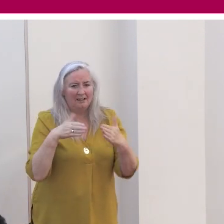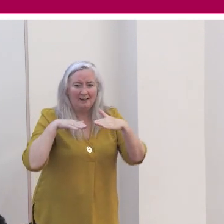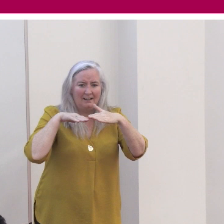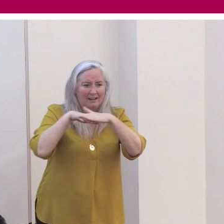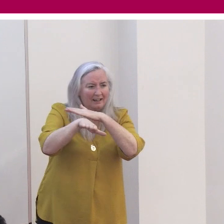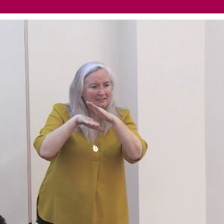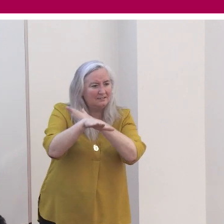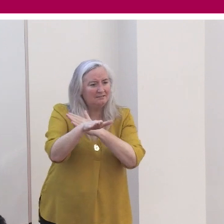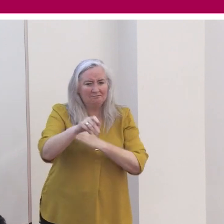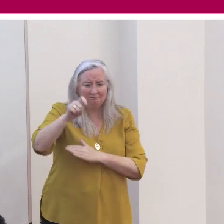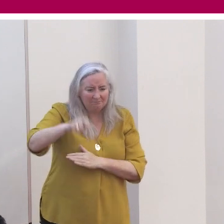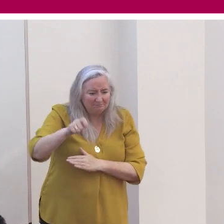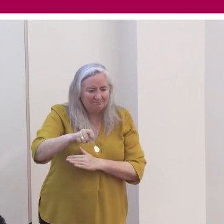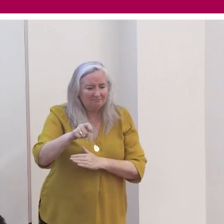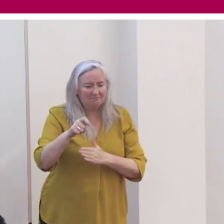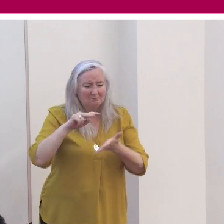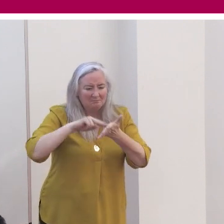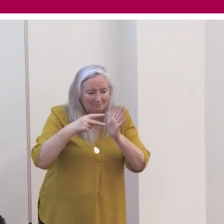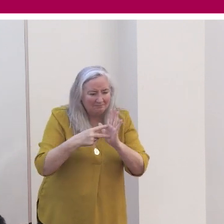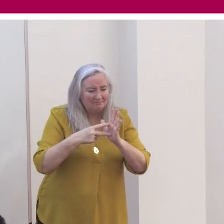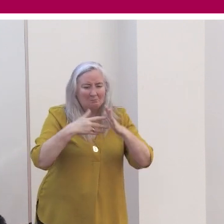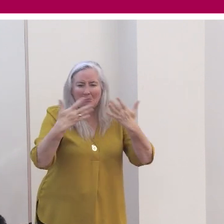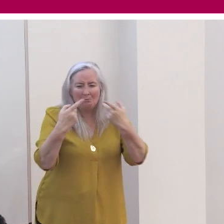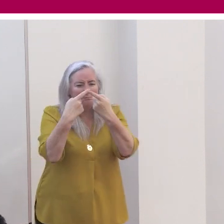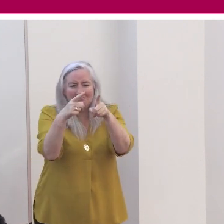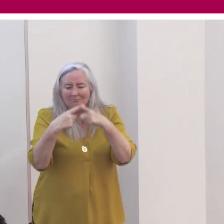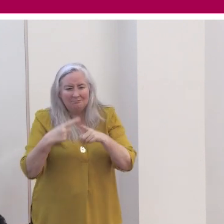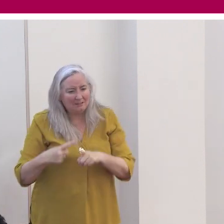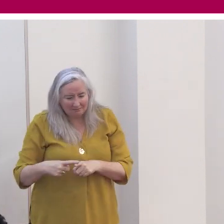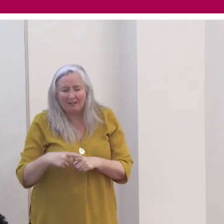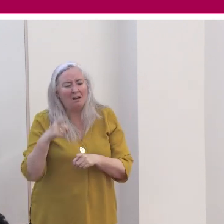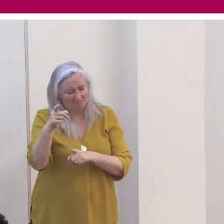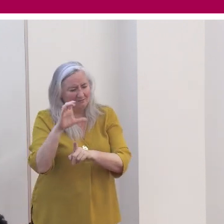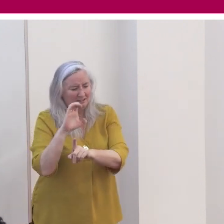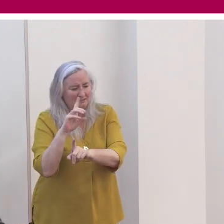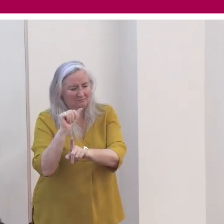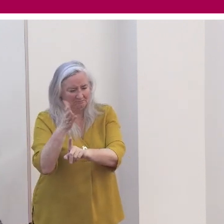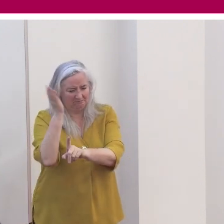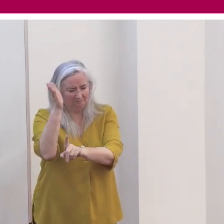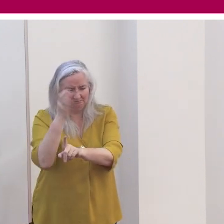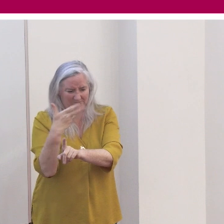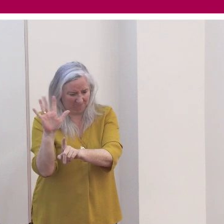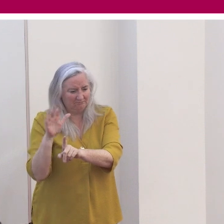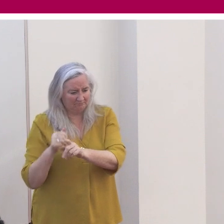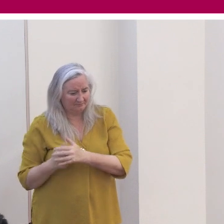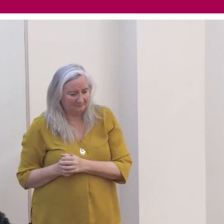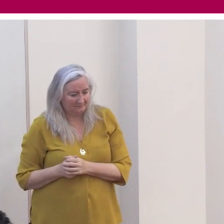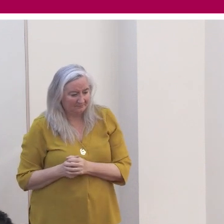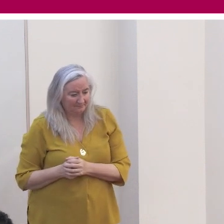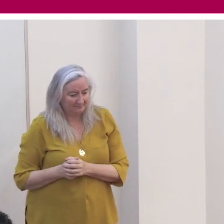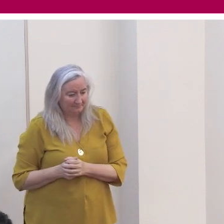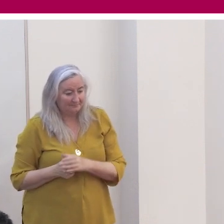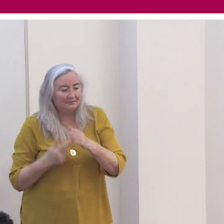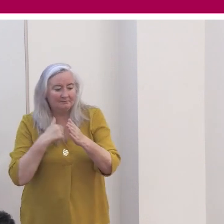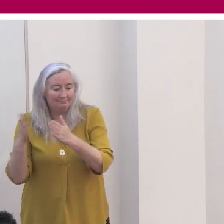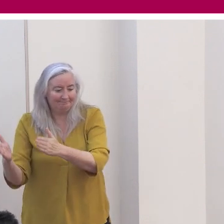member states to adopt the necessary measures to make access to justice effective, so that women and